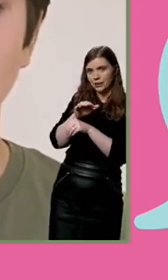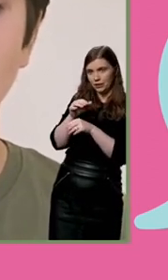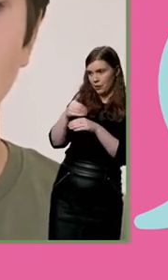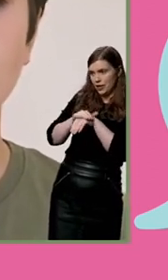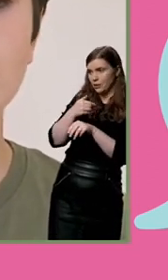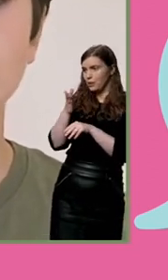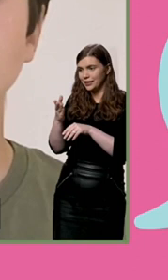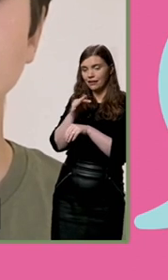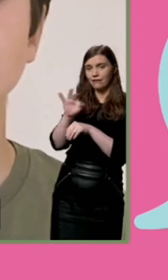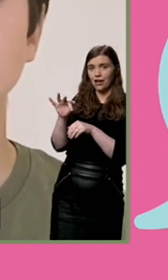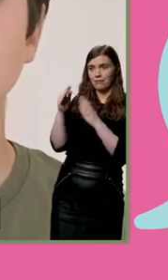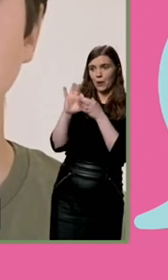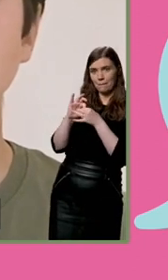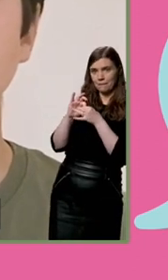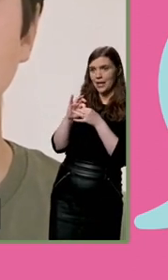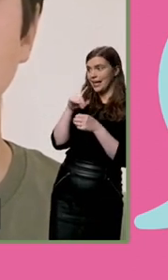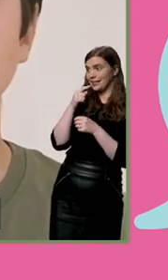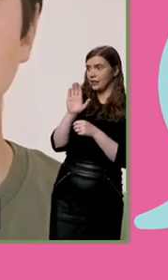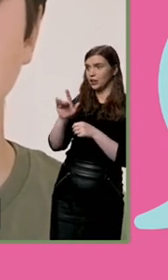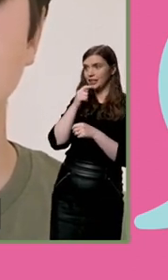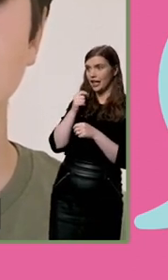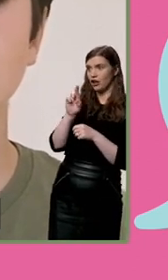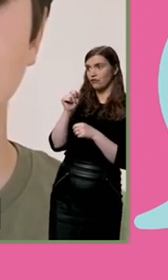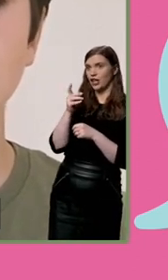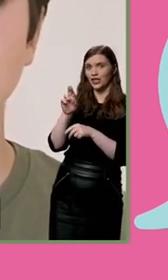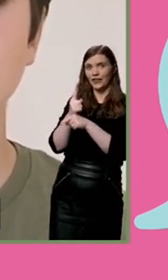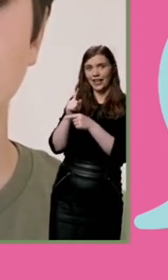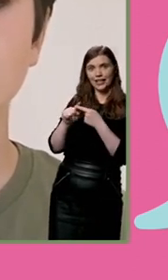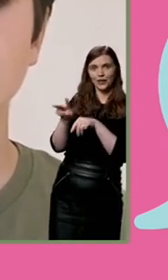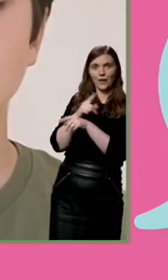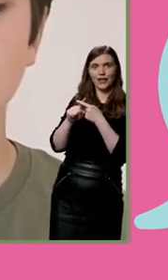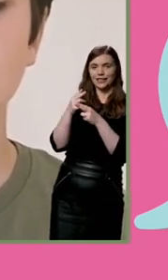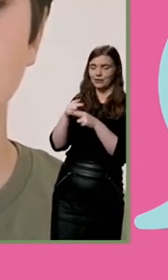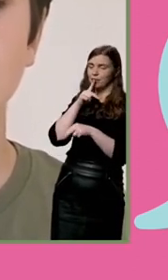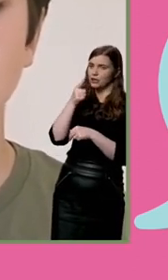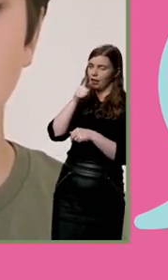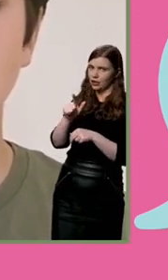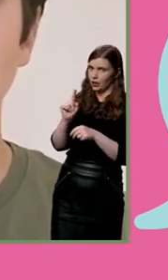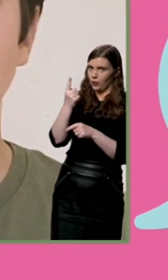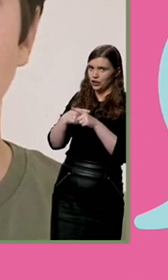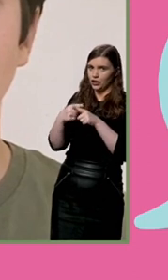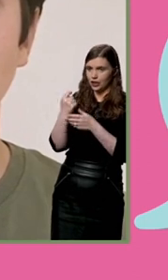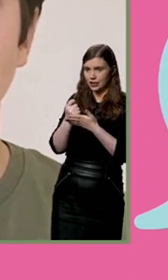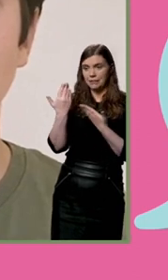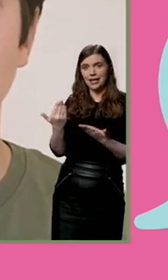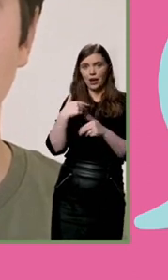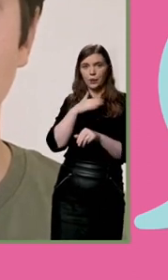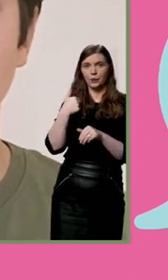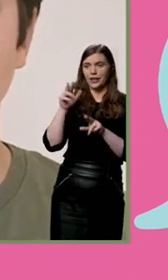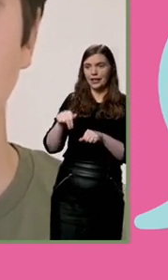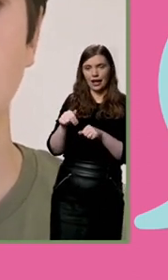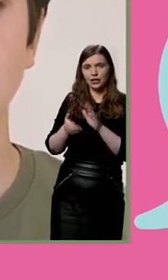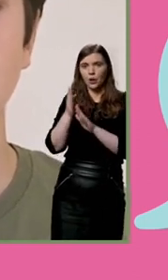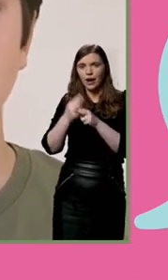movements from headquarters and demanded that we say Roger that and over and out. Thankfully, that period didn't last too long, and now we're able to go out